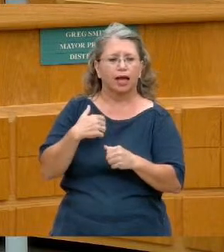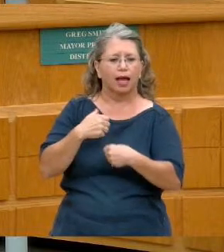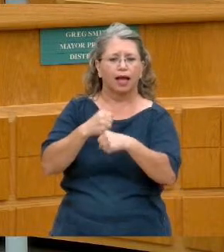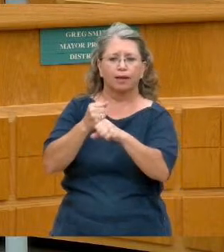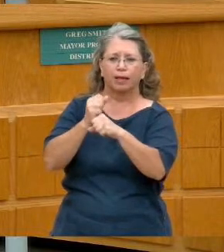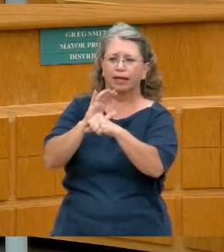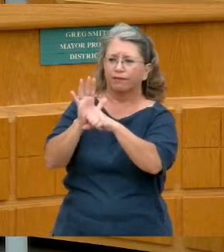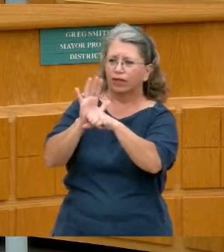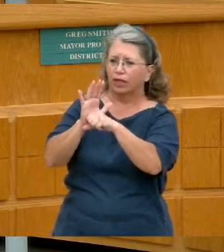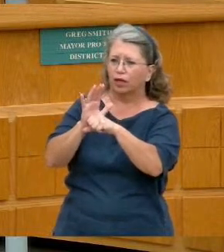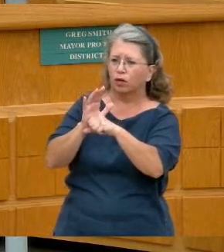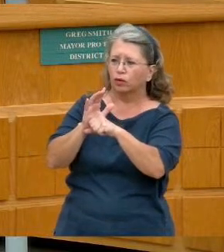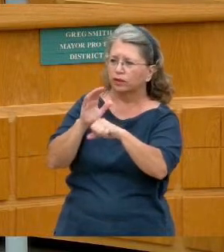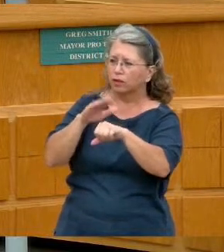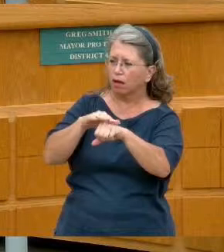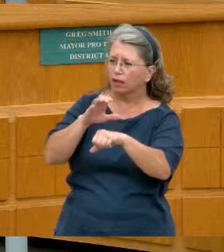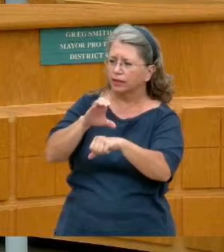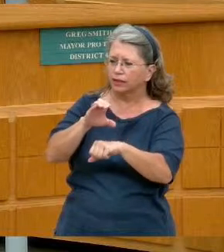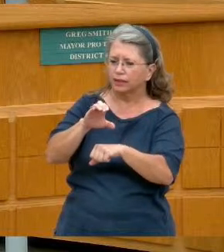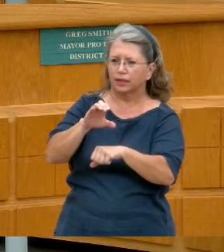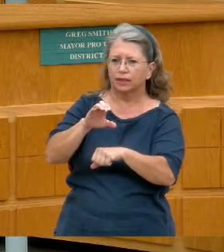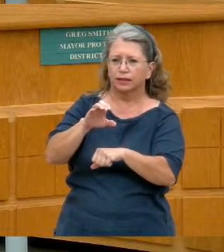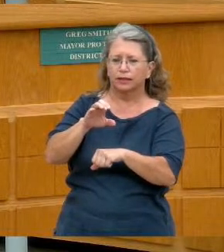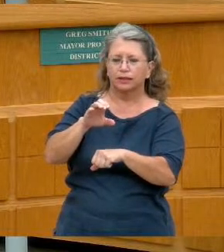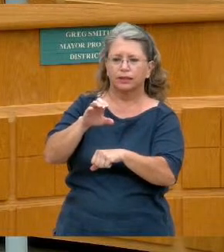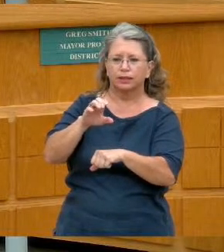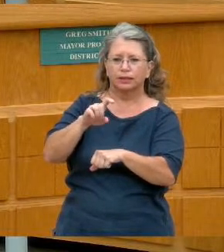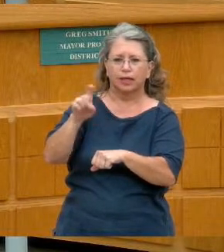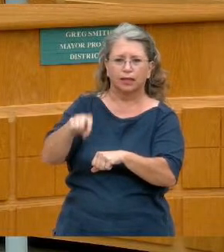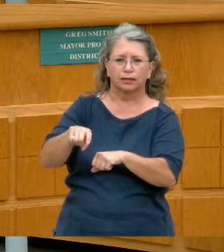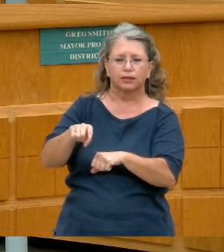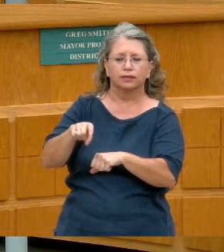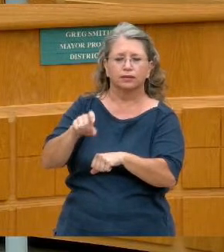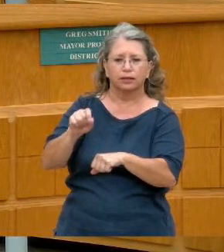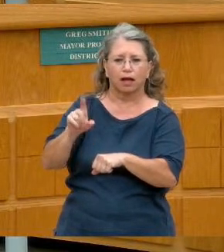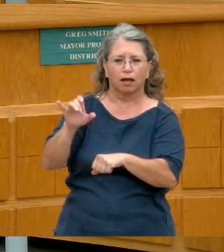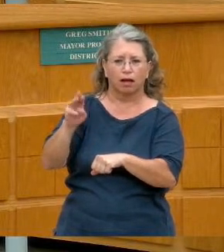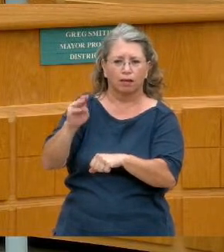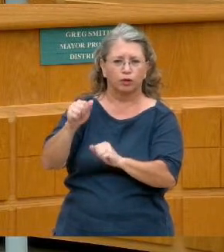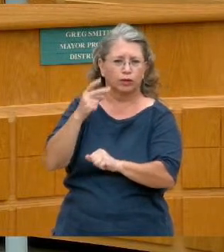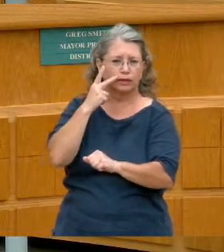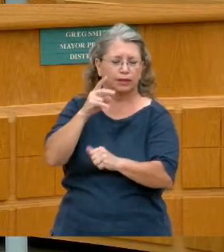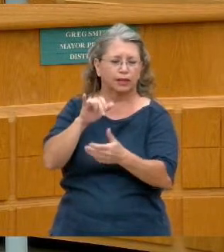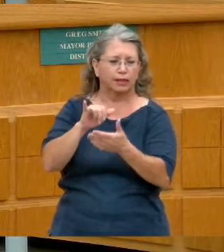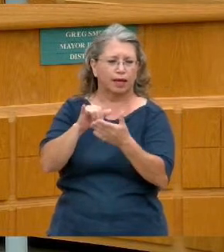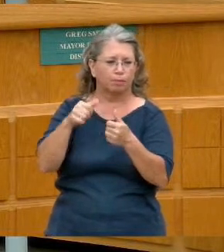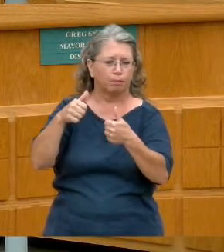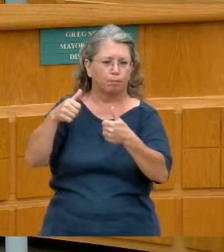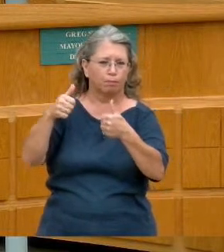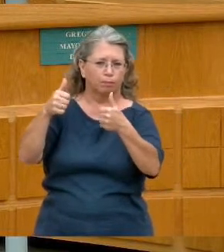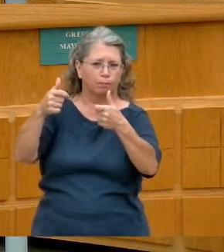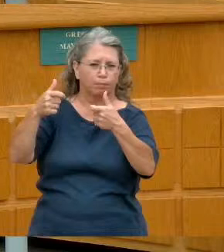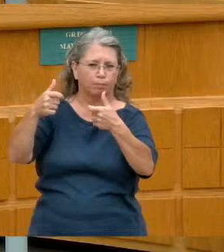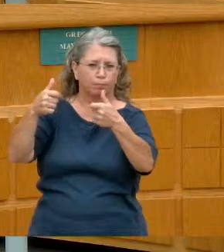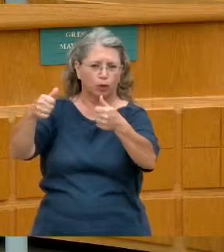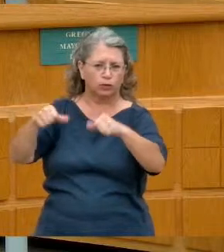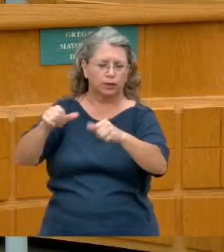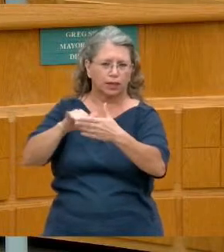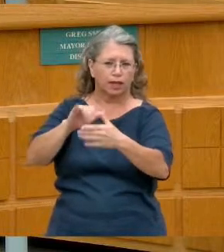on cctvtexas.com. You can see it from June 9th. Sort of gives you an overview of treatment.